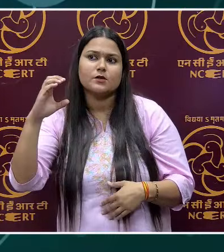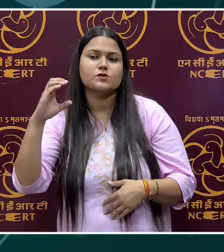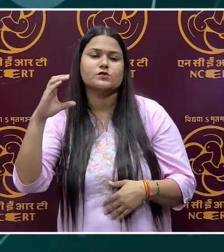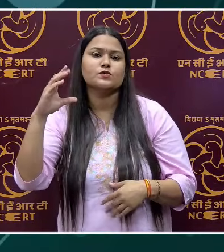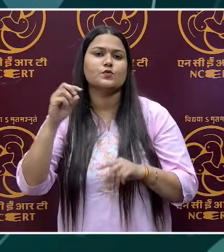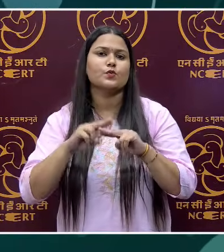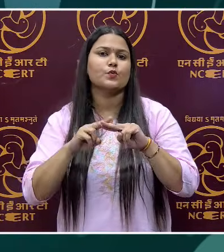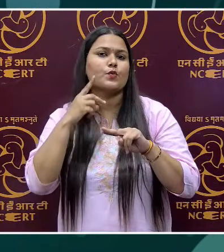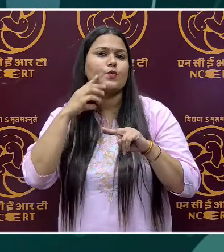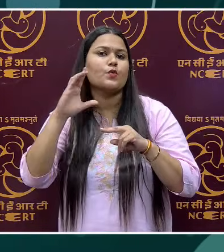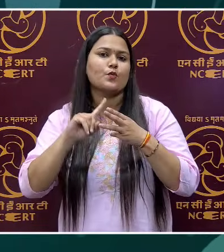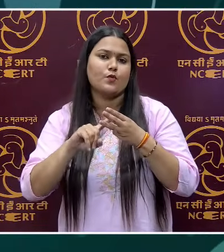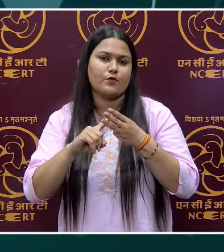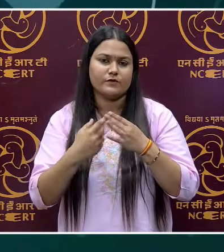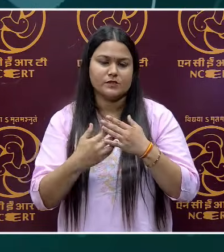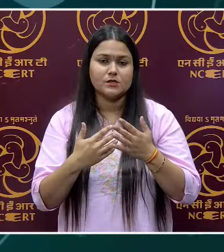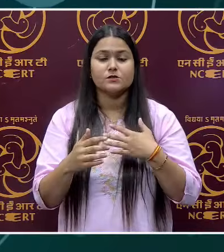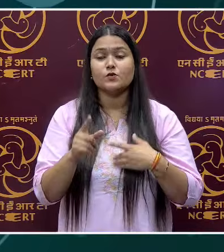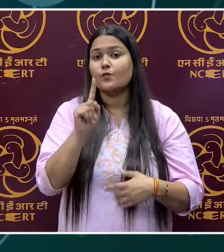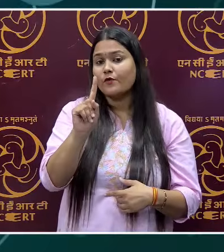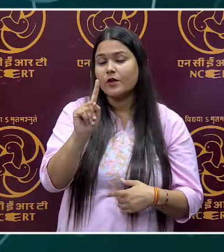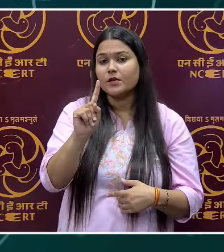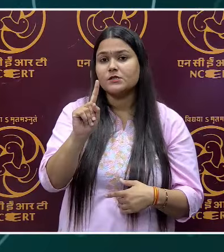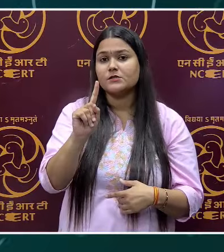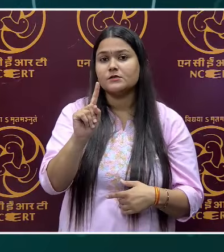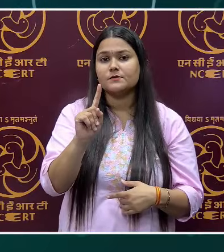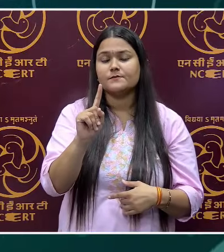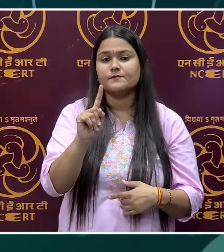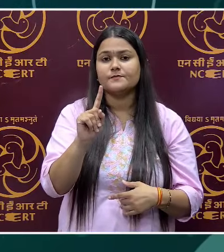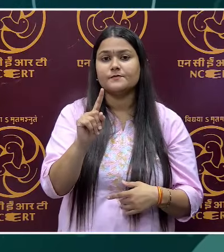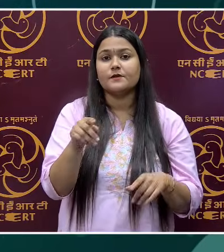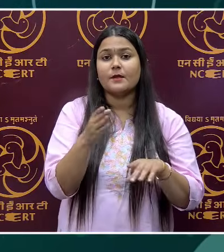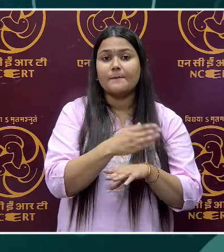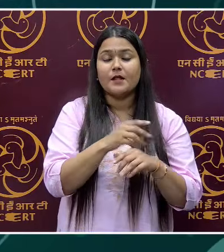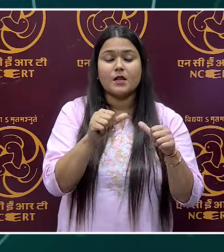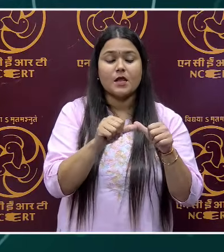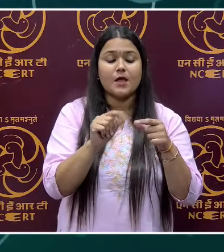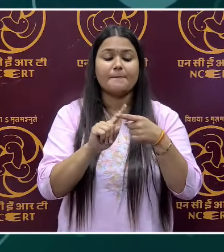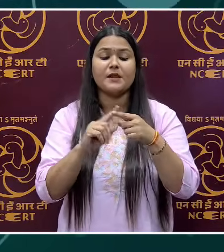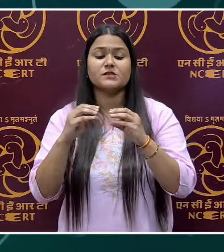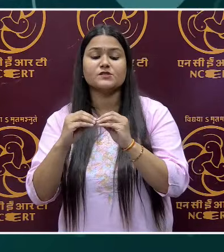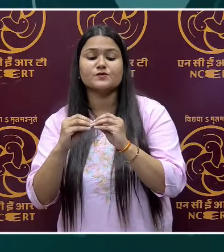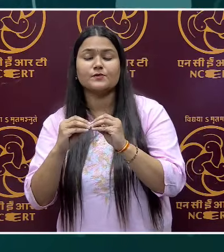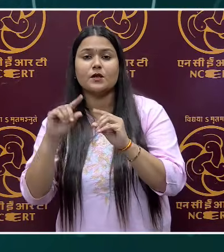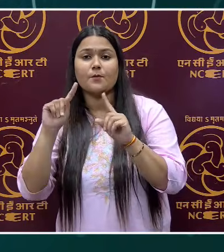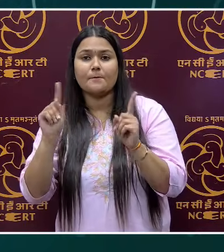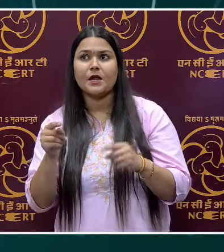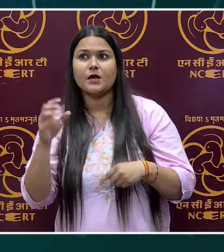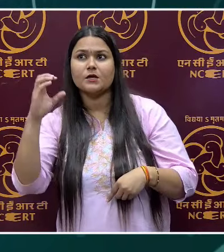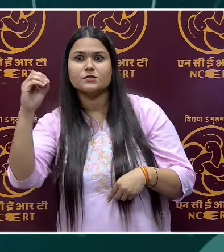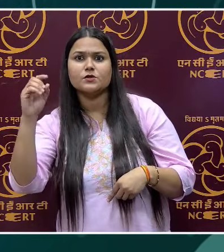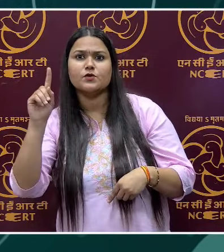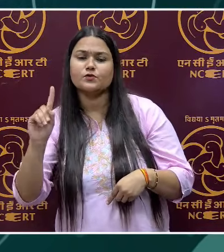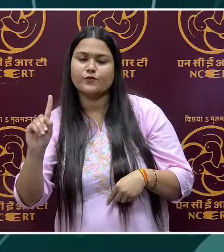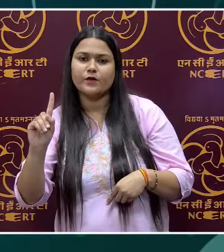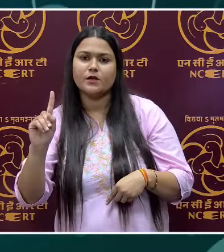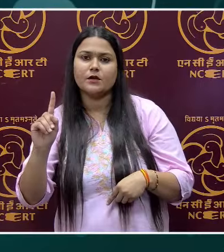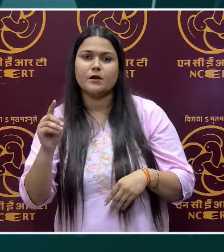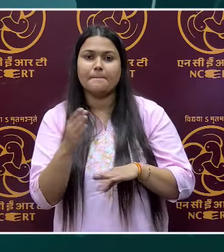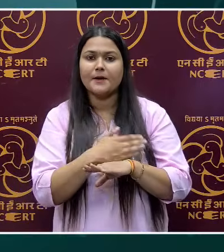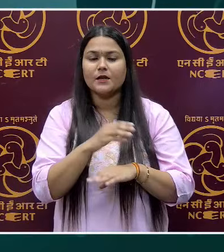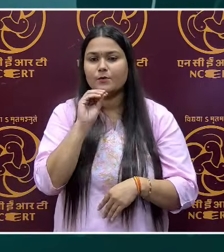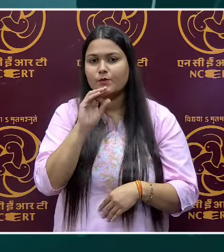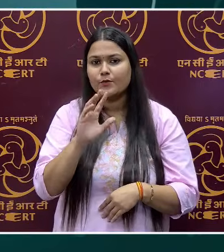1. So we will put it here, a plus b power 0 is equal to 1 as it is given